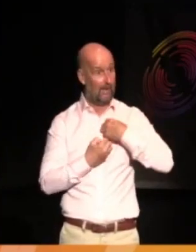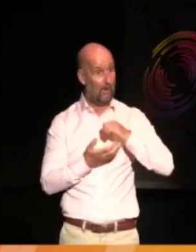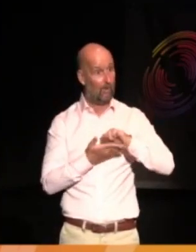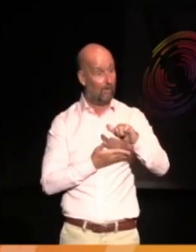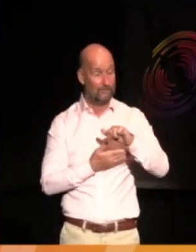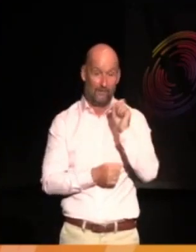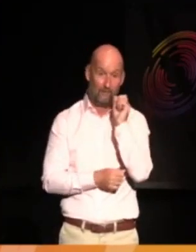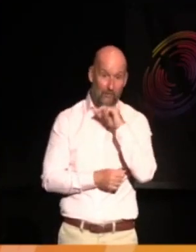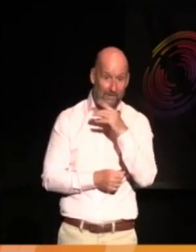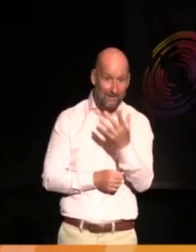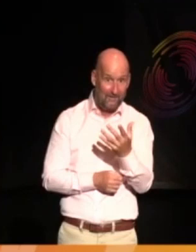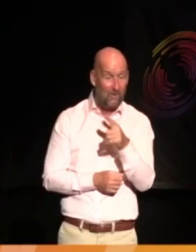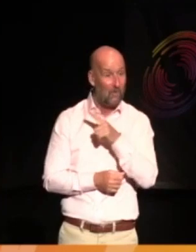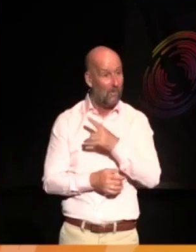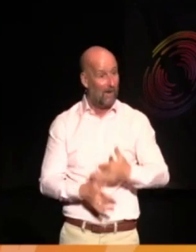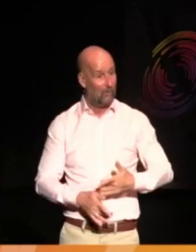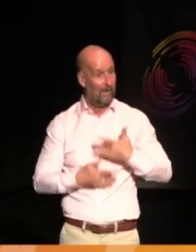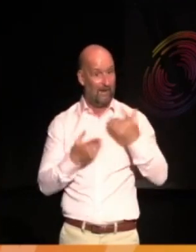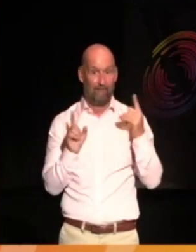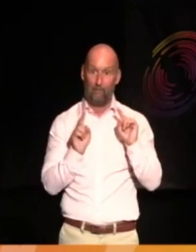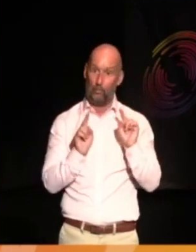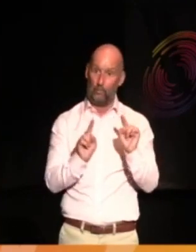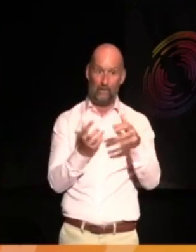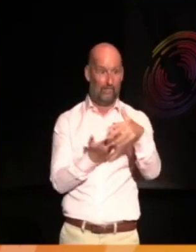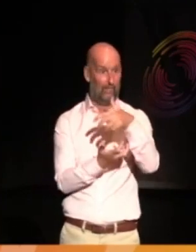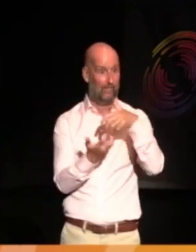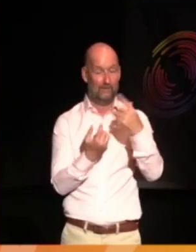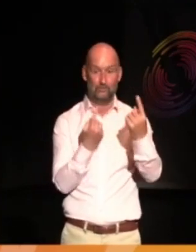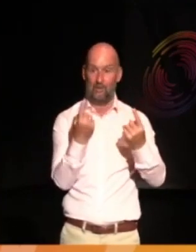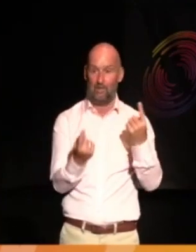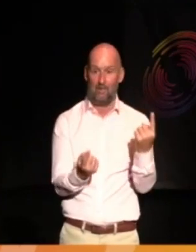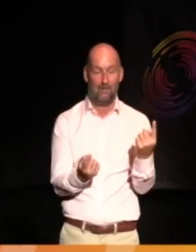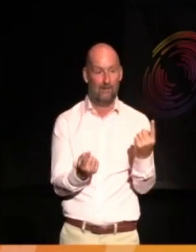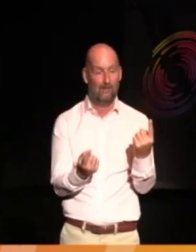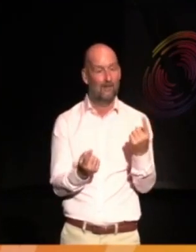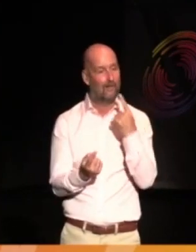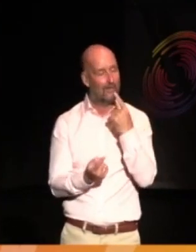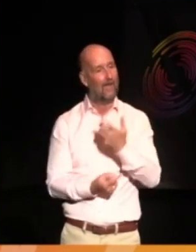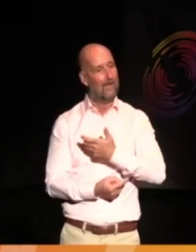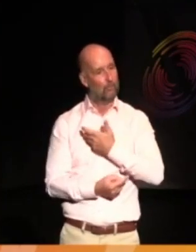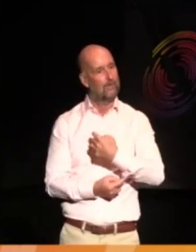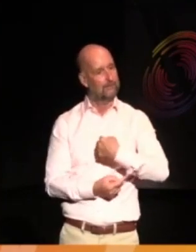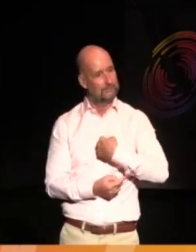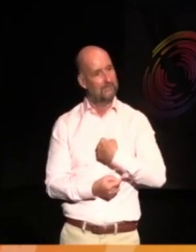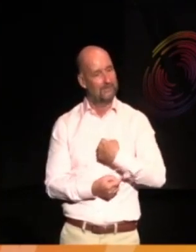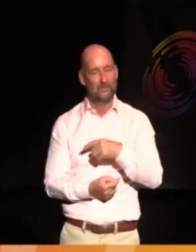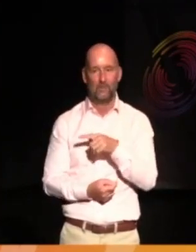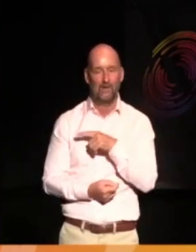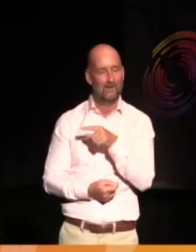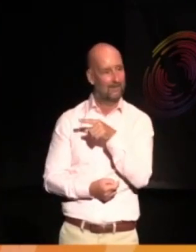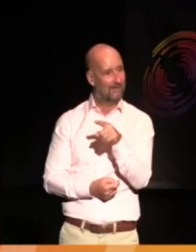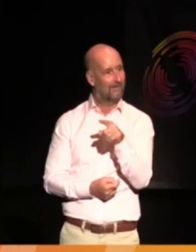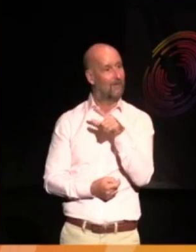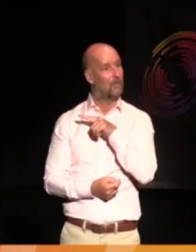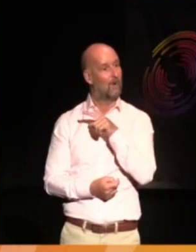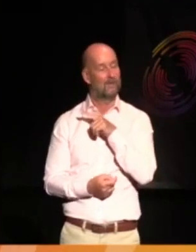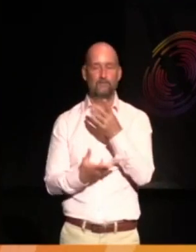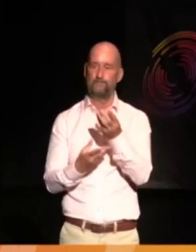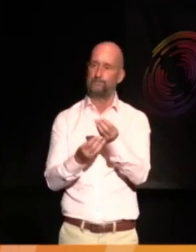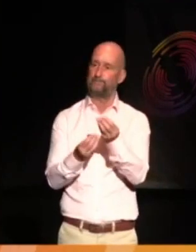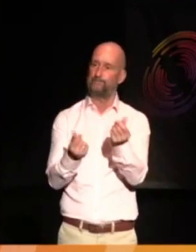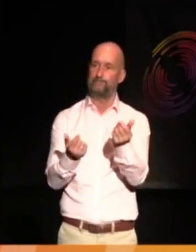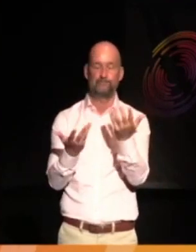enough, because we all live side by side. And that does irritate me when there is a sense